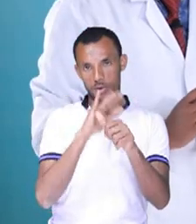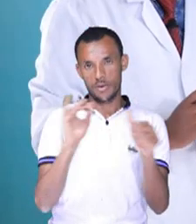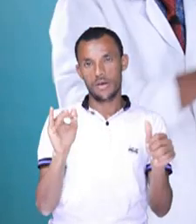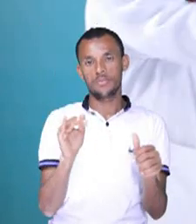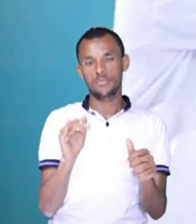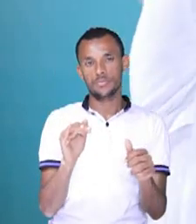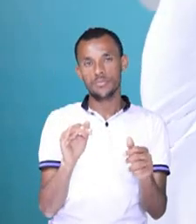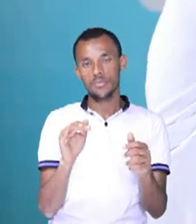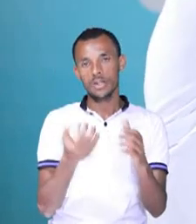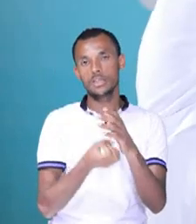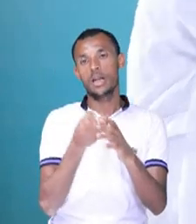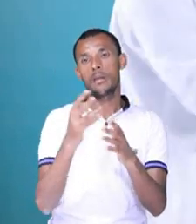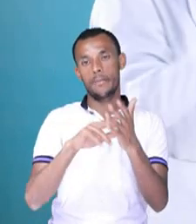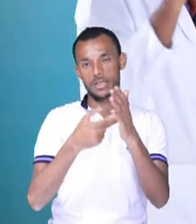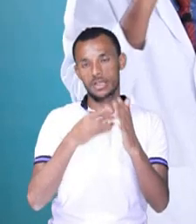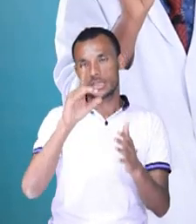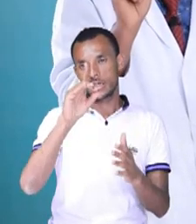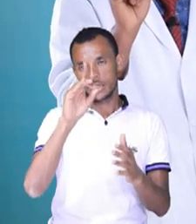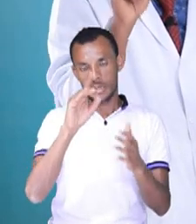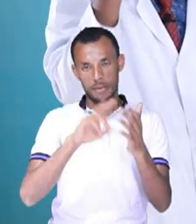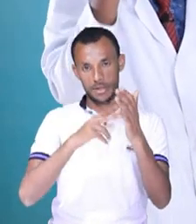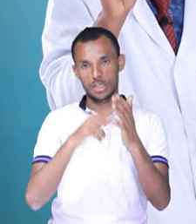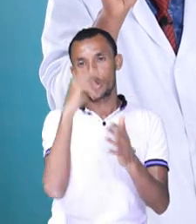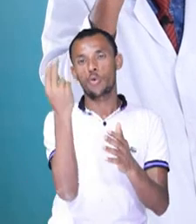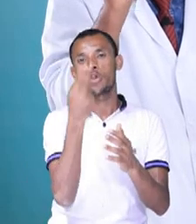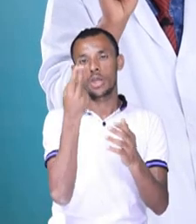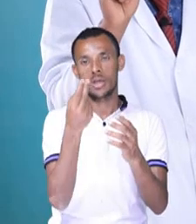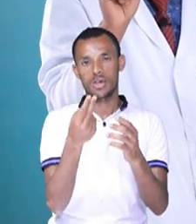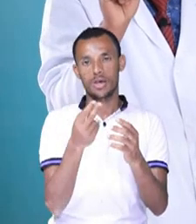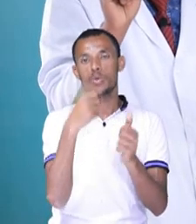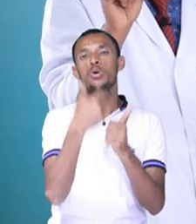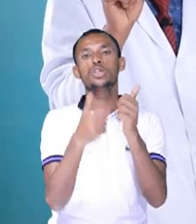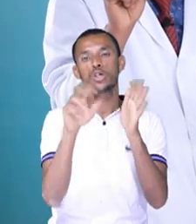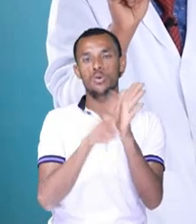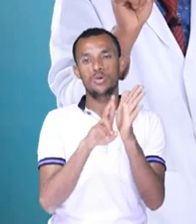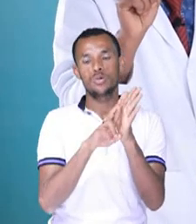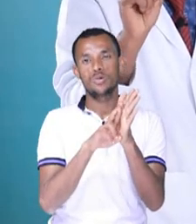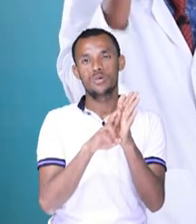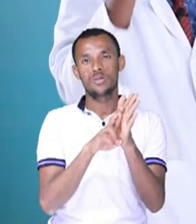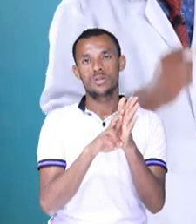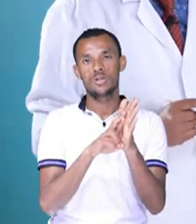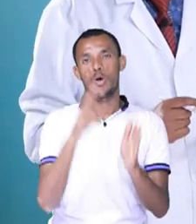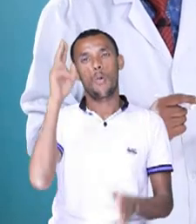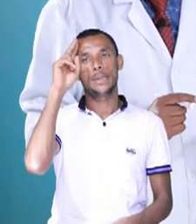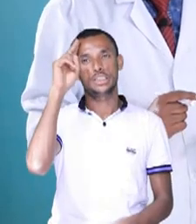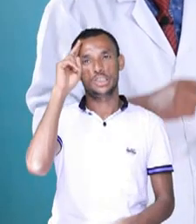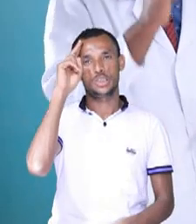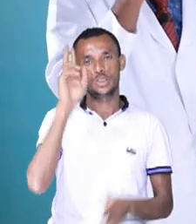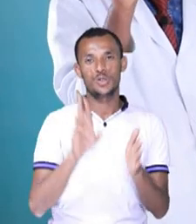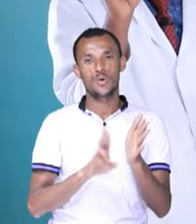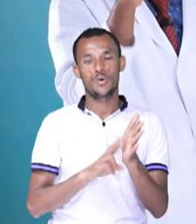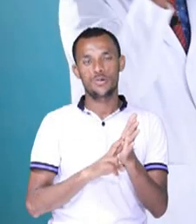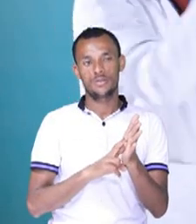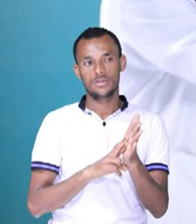orbitals. For degenerate orbital, users apply which rule? Yes, Hund's rule.